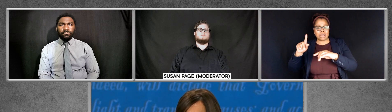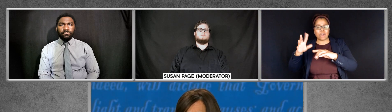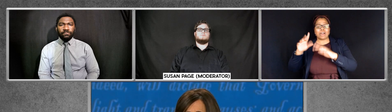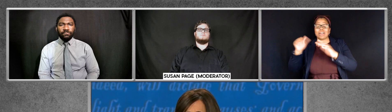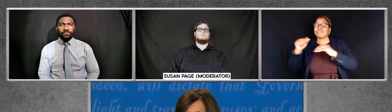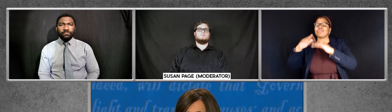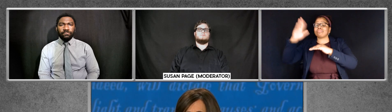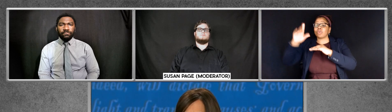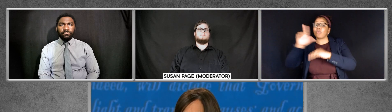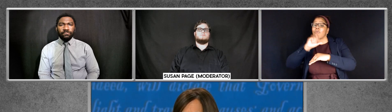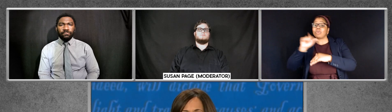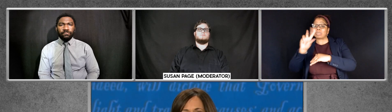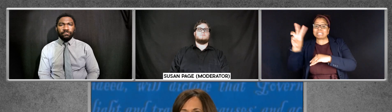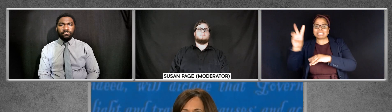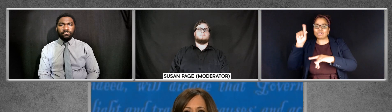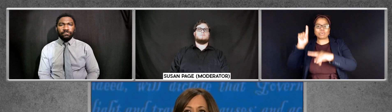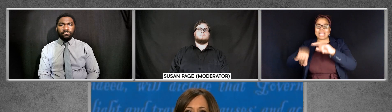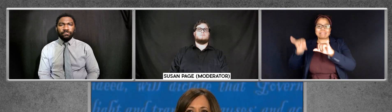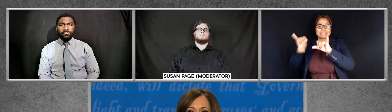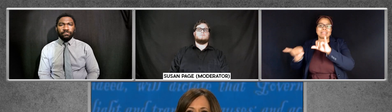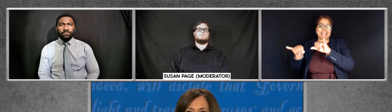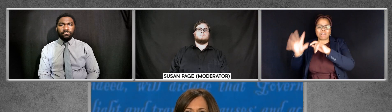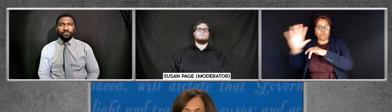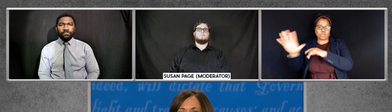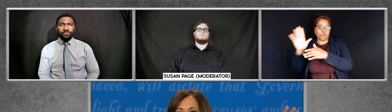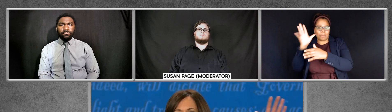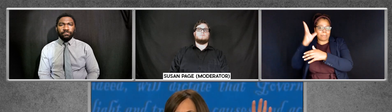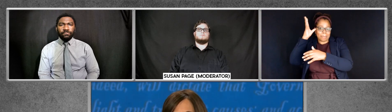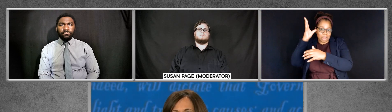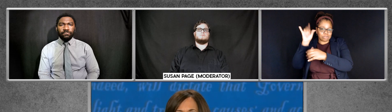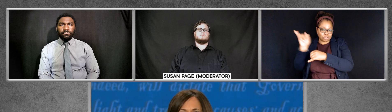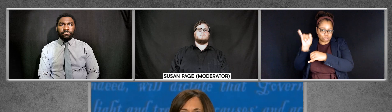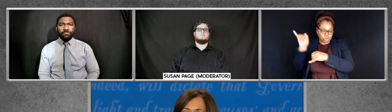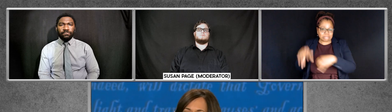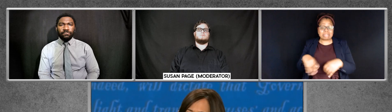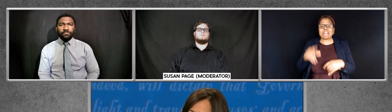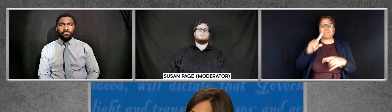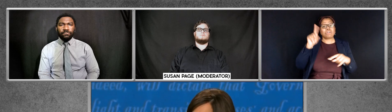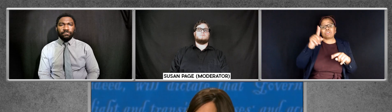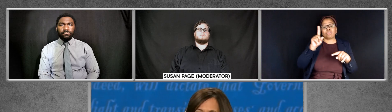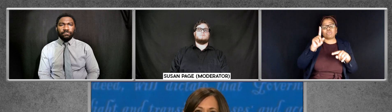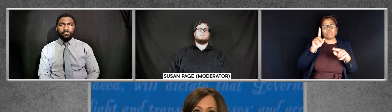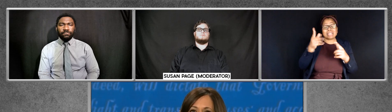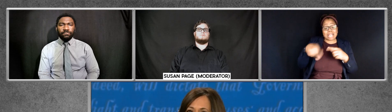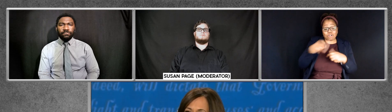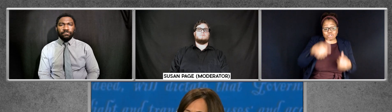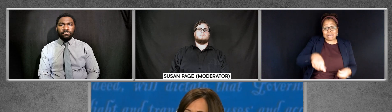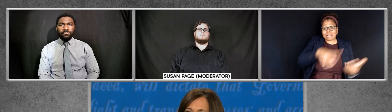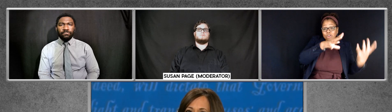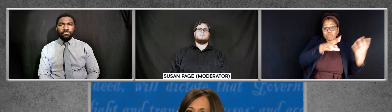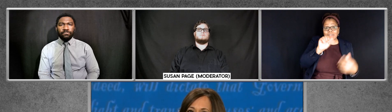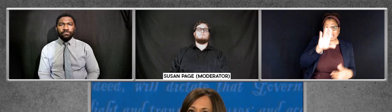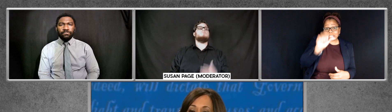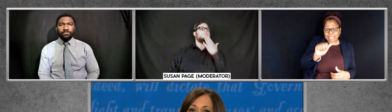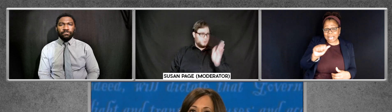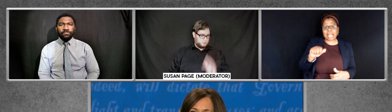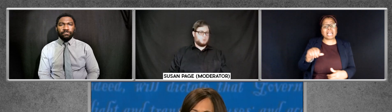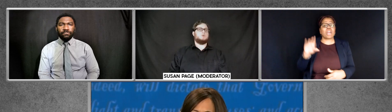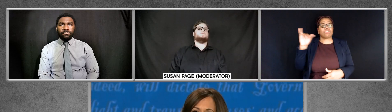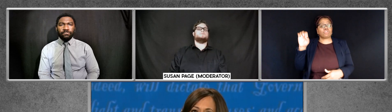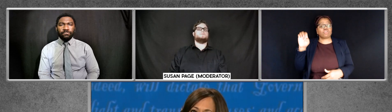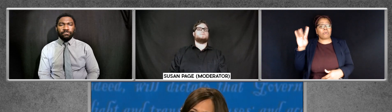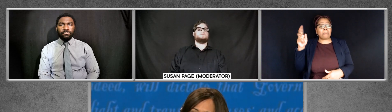And here's the thing. The contrast couldn't be more clear. They're trying to get rid of the Affordable Care Act. Joe Biden is saying, let's expand coverage.